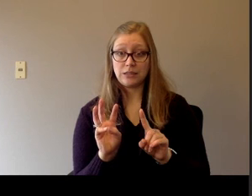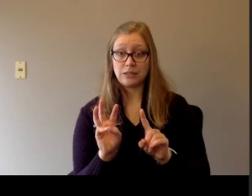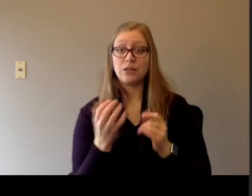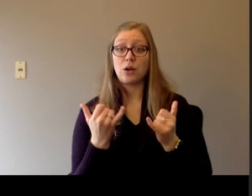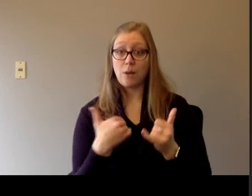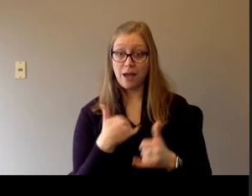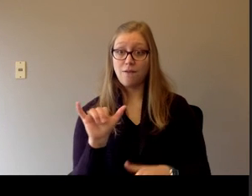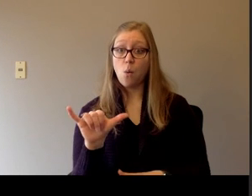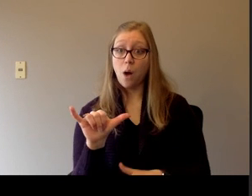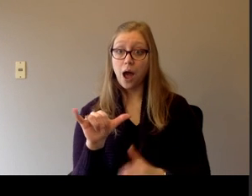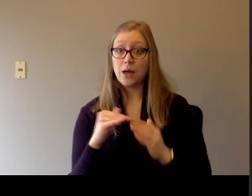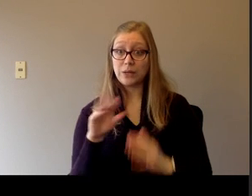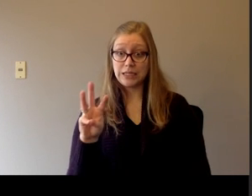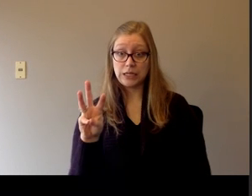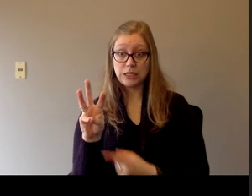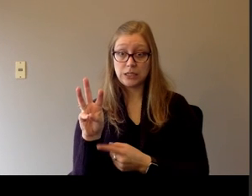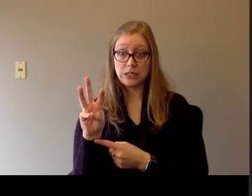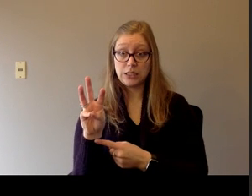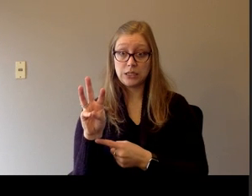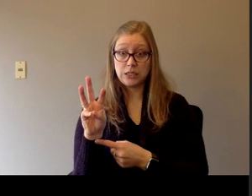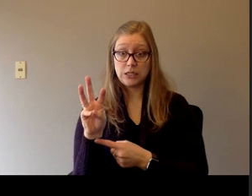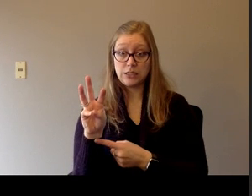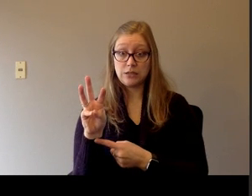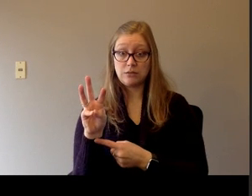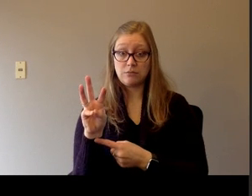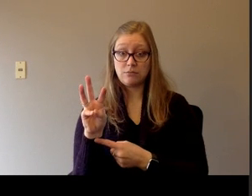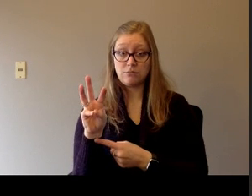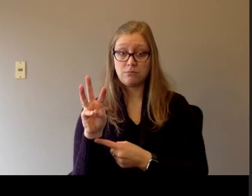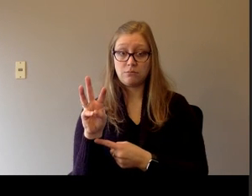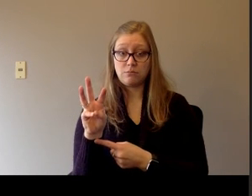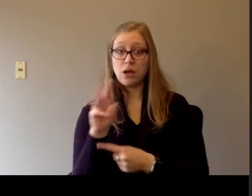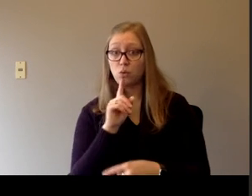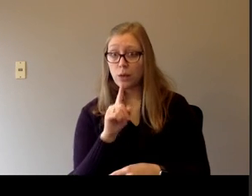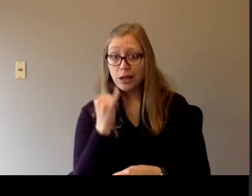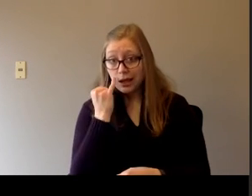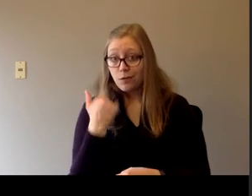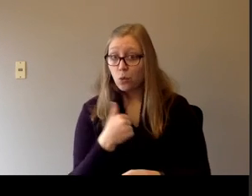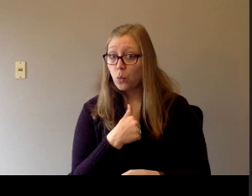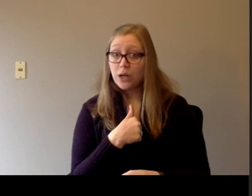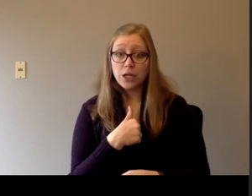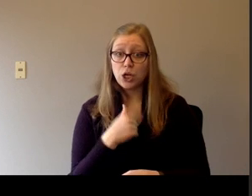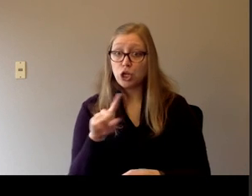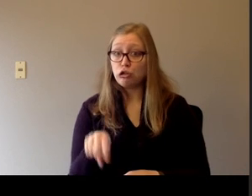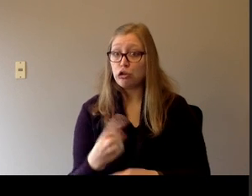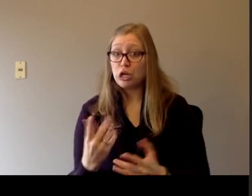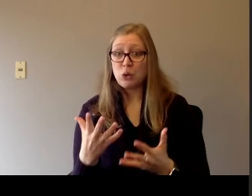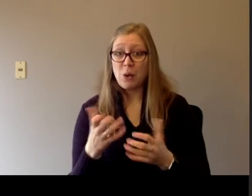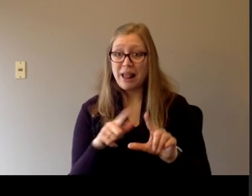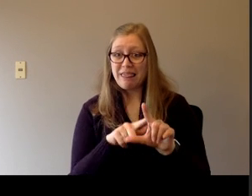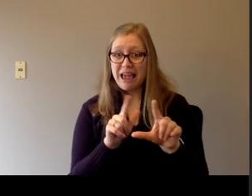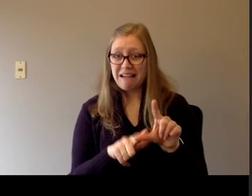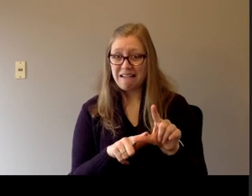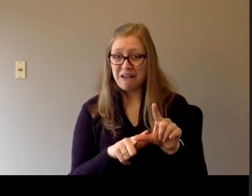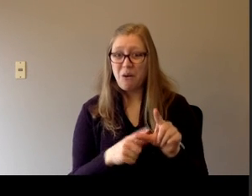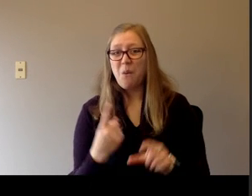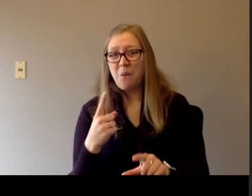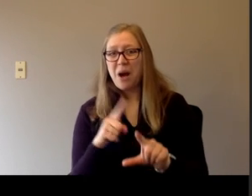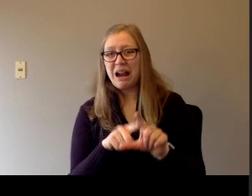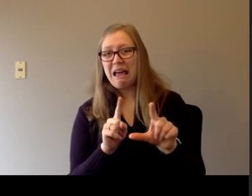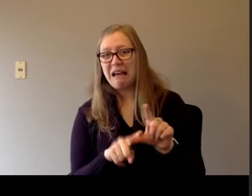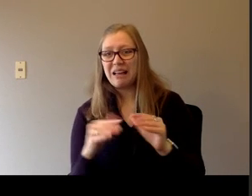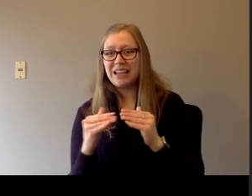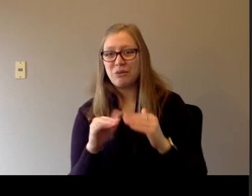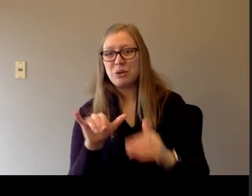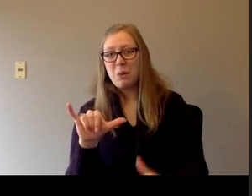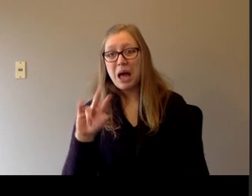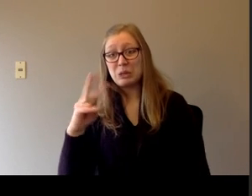we actually, if we just wanted the angle, because the angle is equal to y squared, the angle is